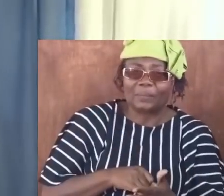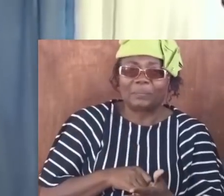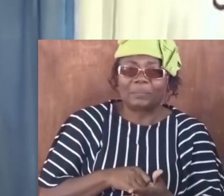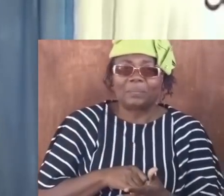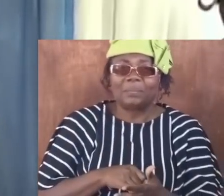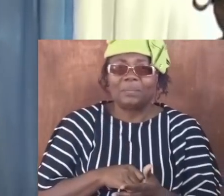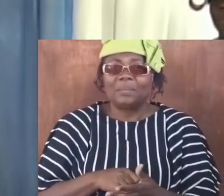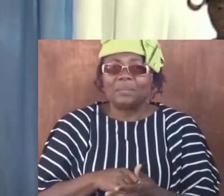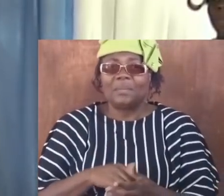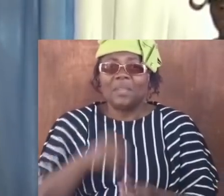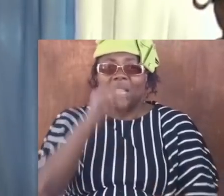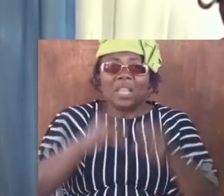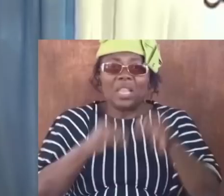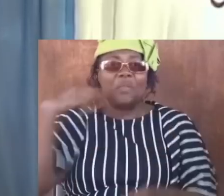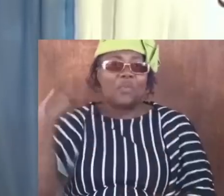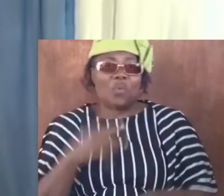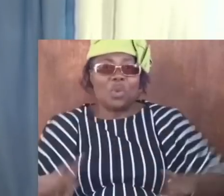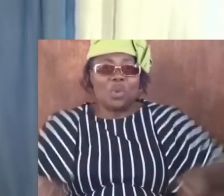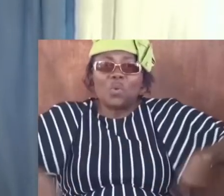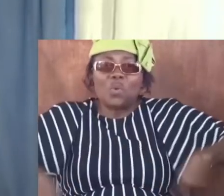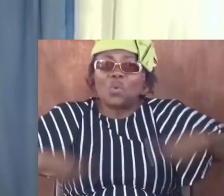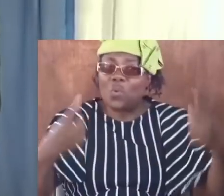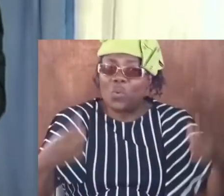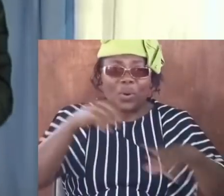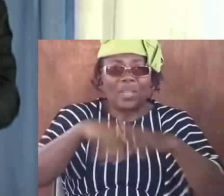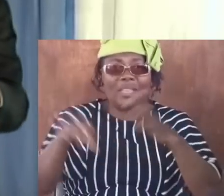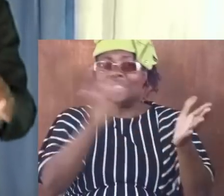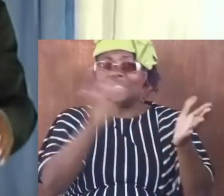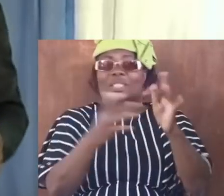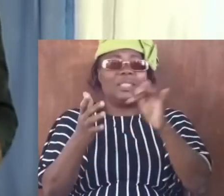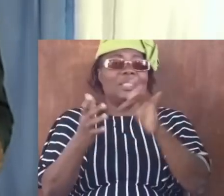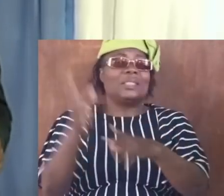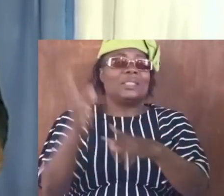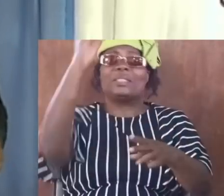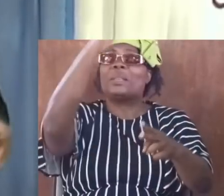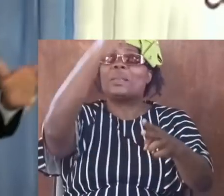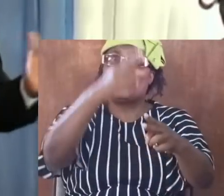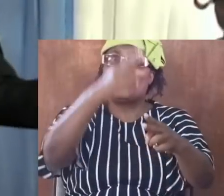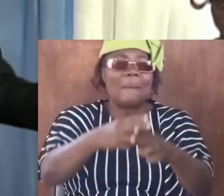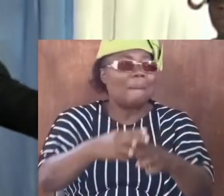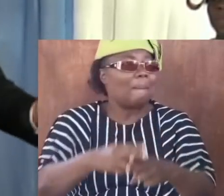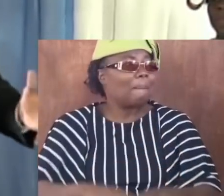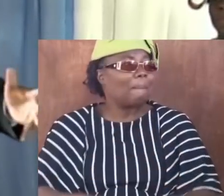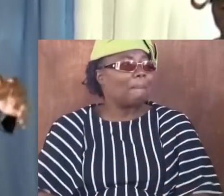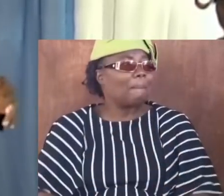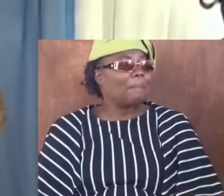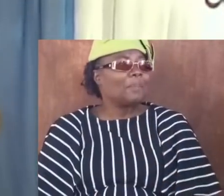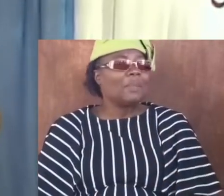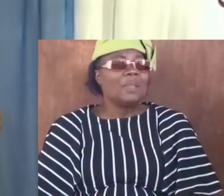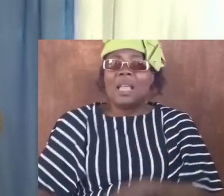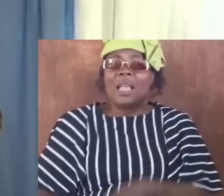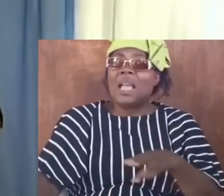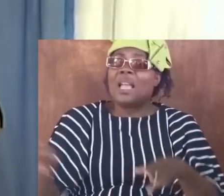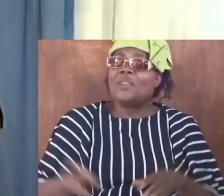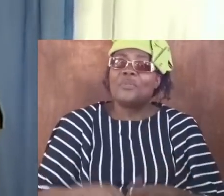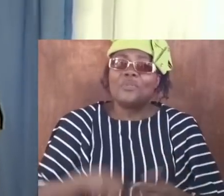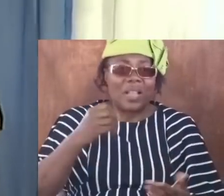go in Jesus' name. Boy, I wish I could sing. The song says, I'd rather have